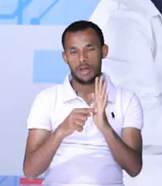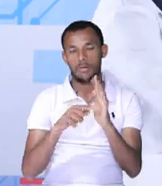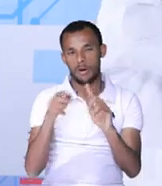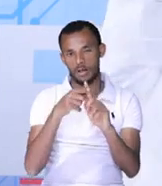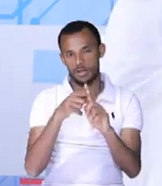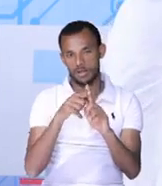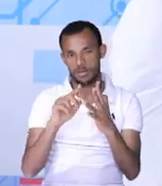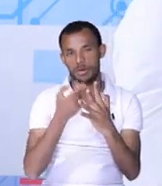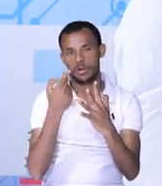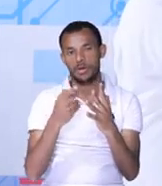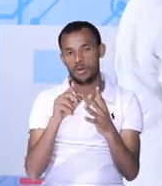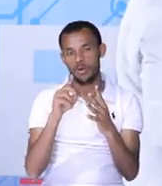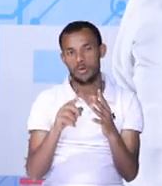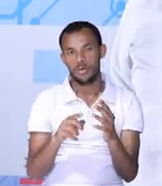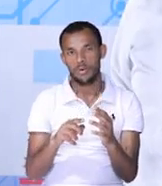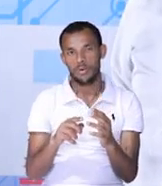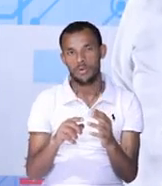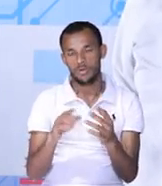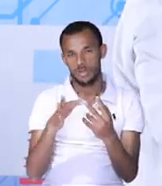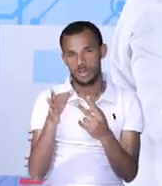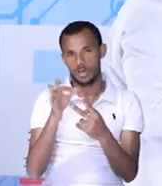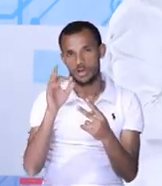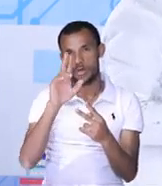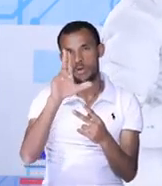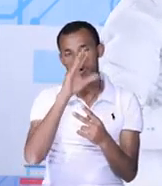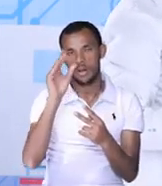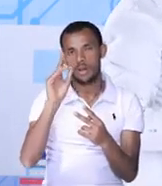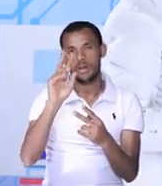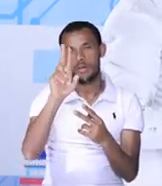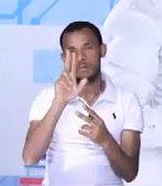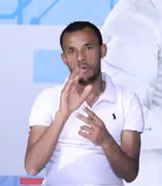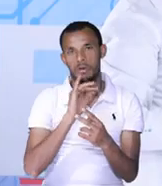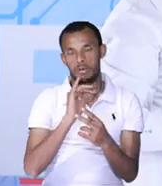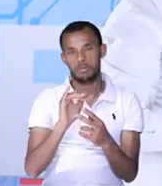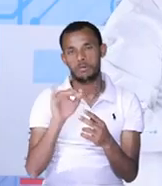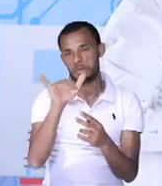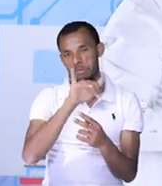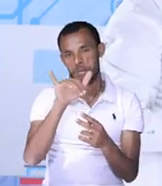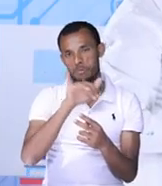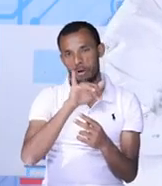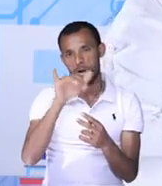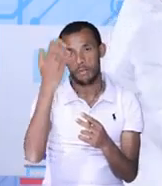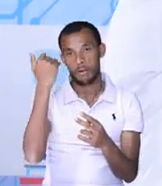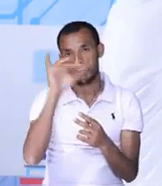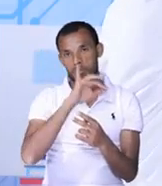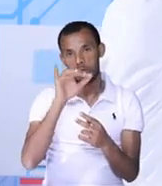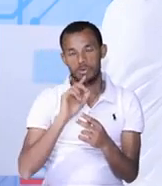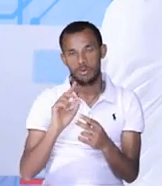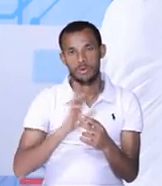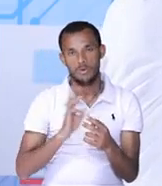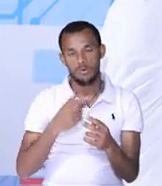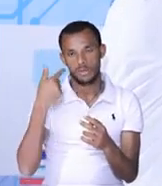here. U, by the way, the selection of u and dv is just similar to the previous. So